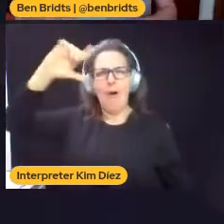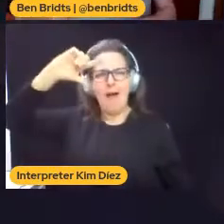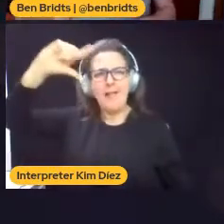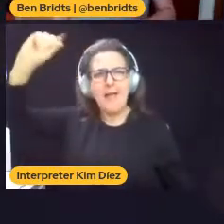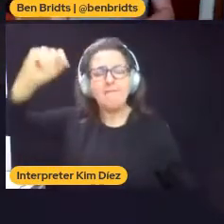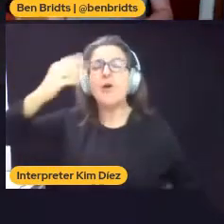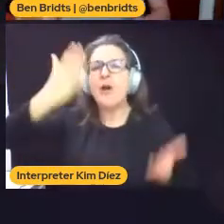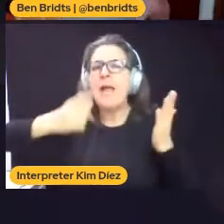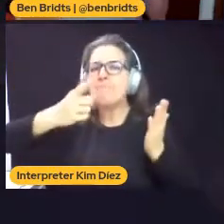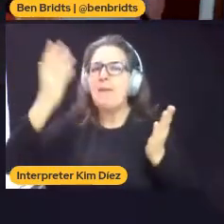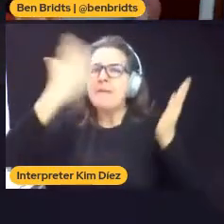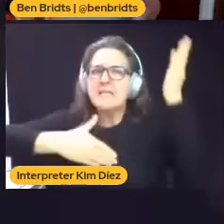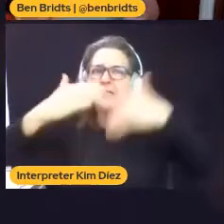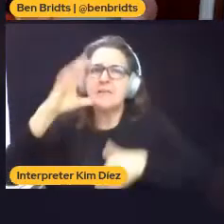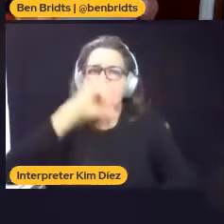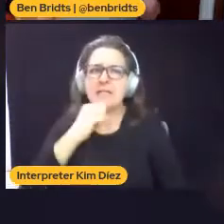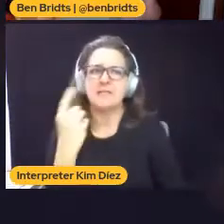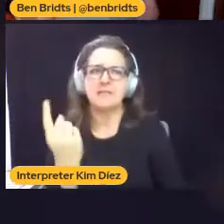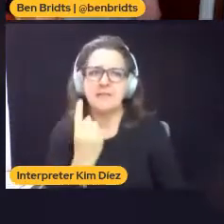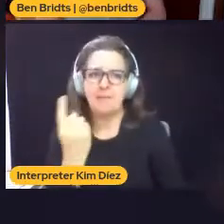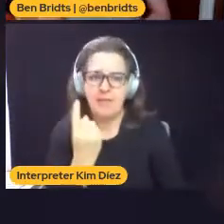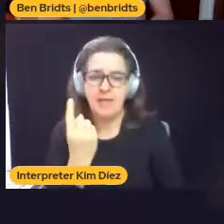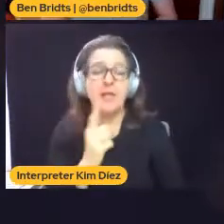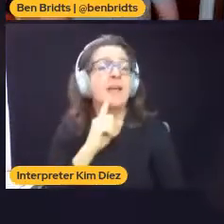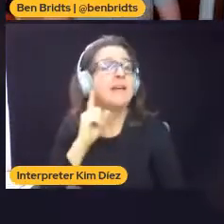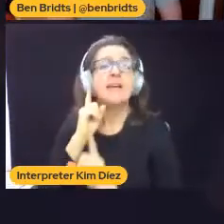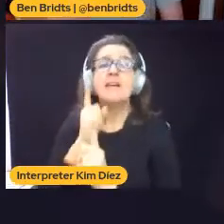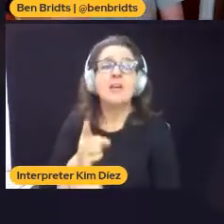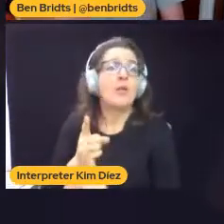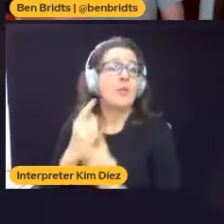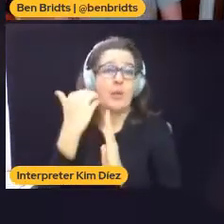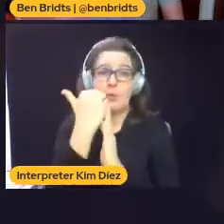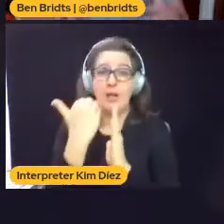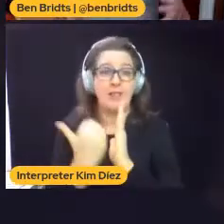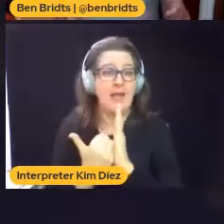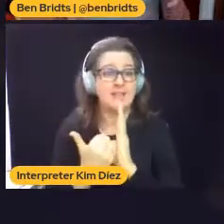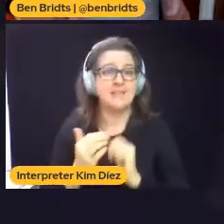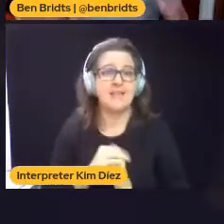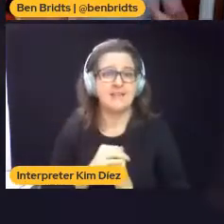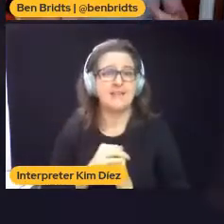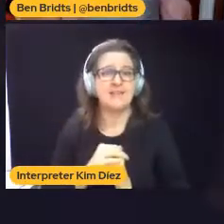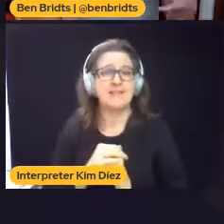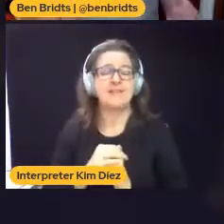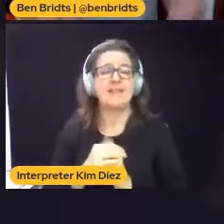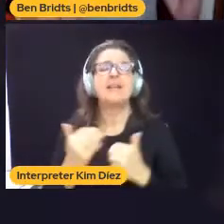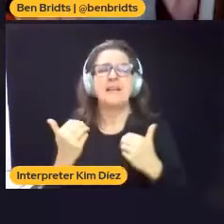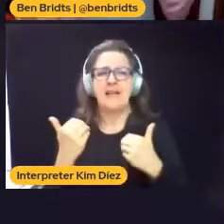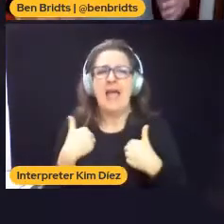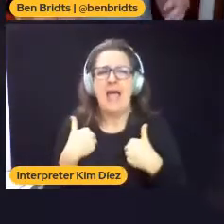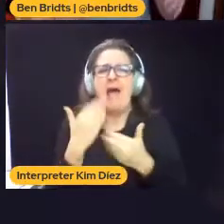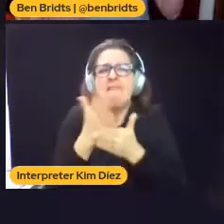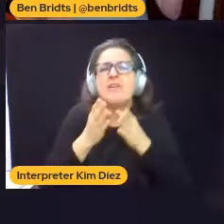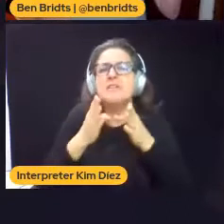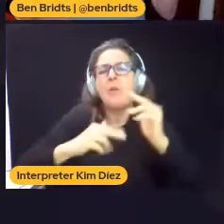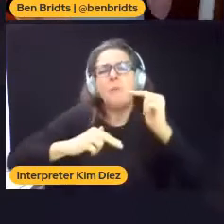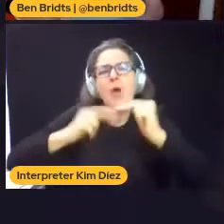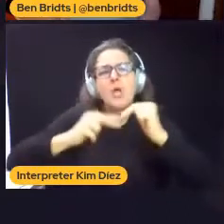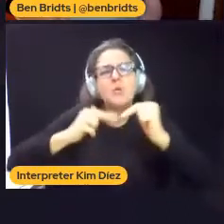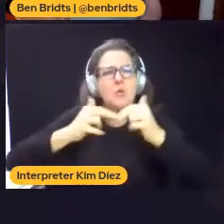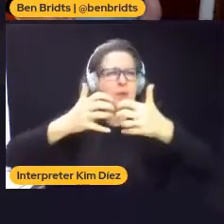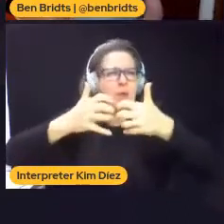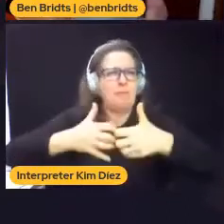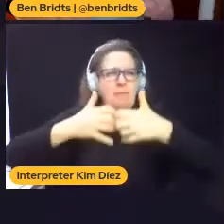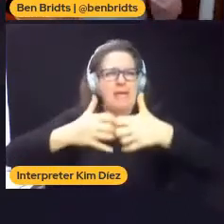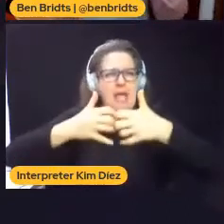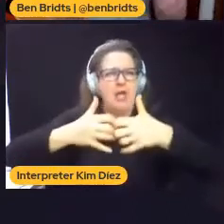missing. The real lesson from this story, on the other hand, is to have a way to build mechanical